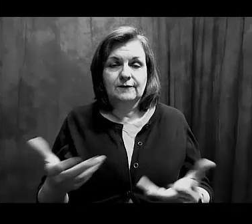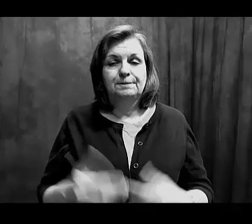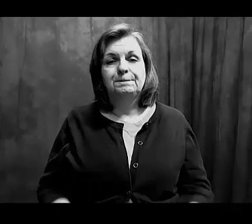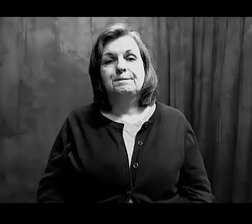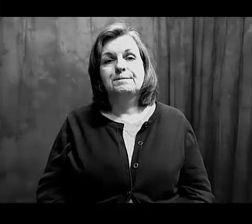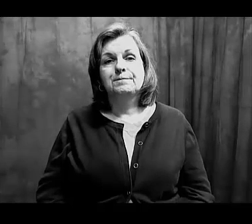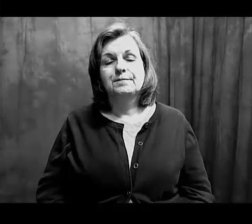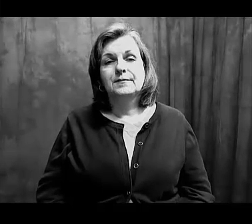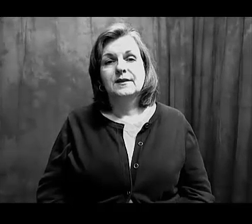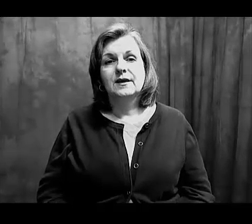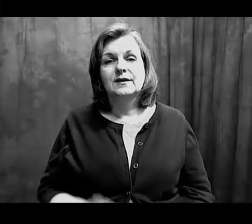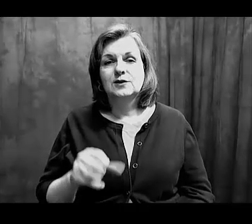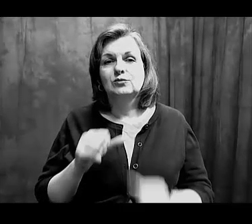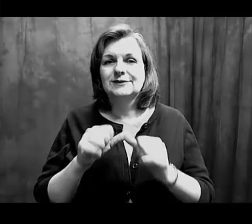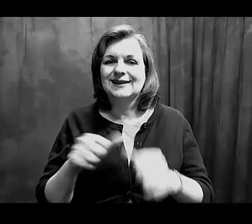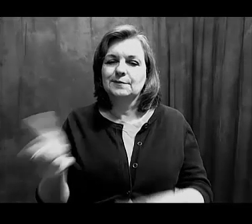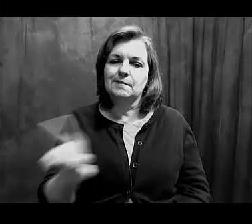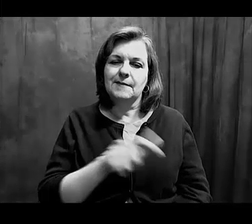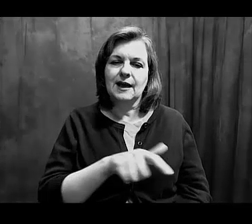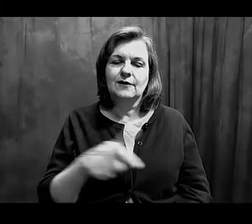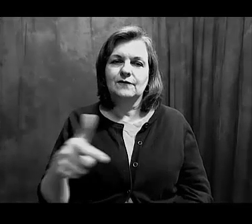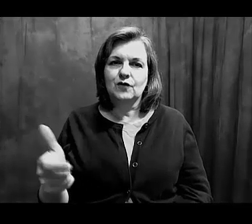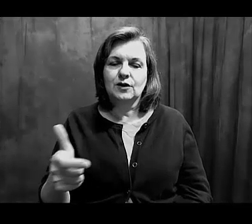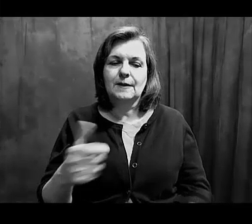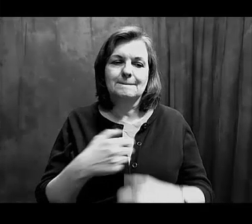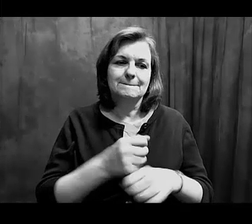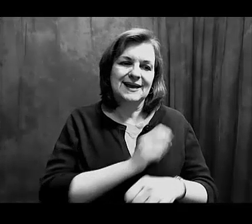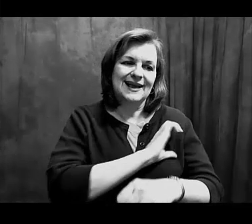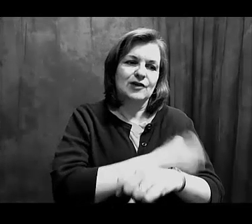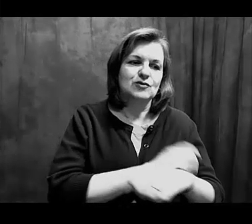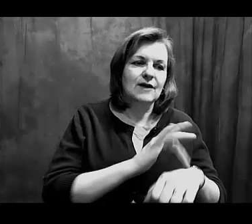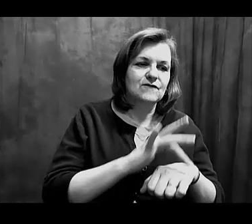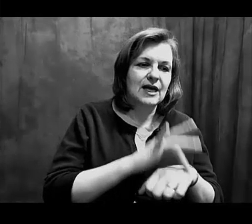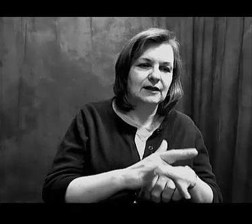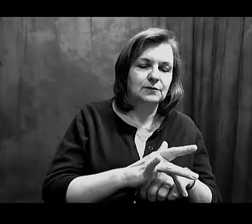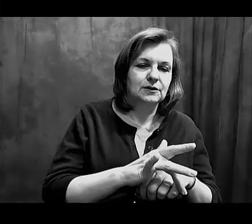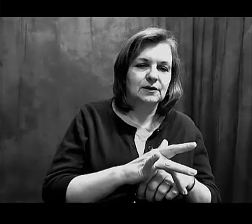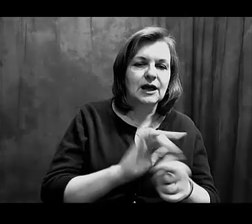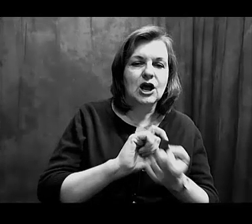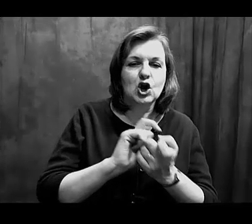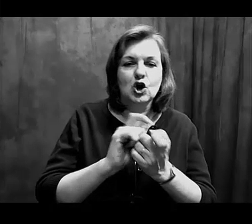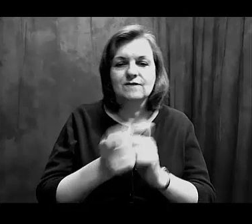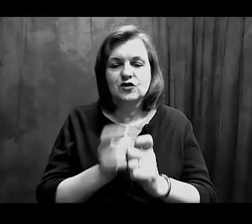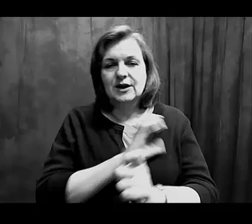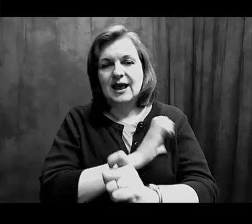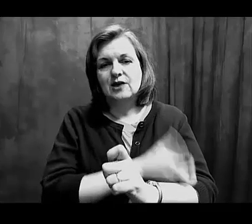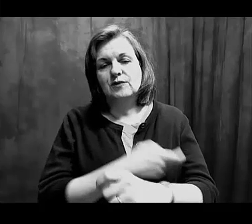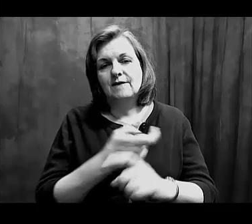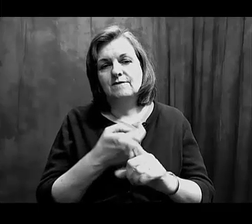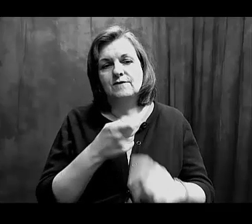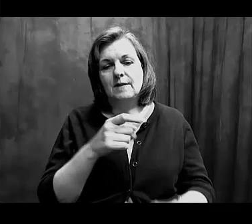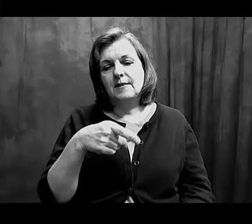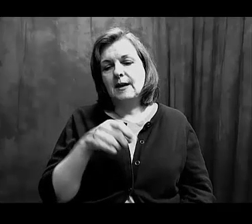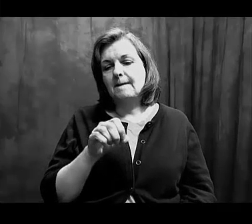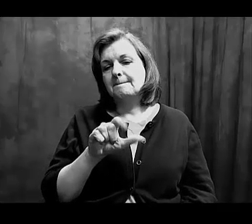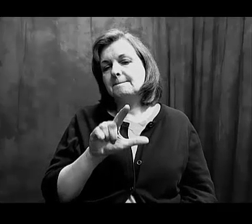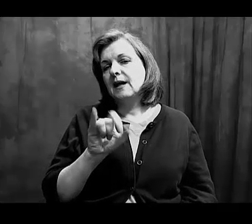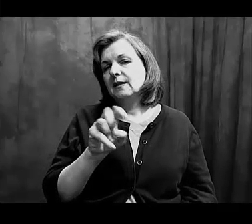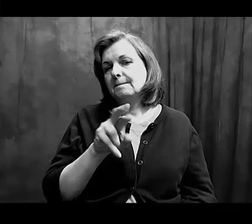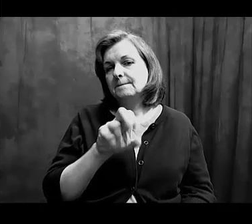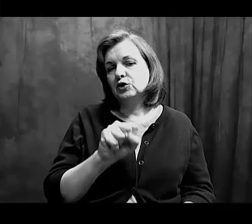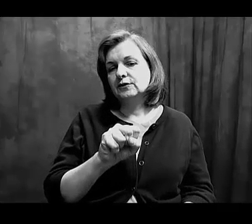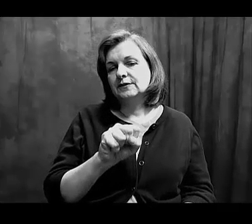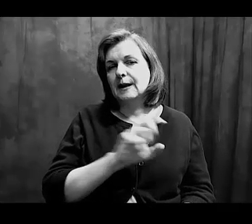more cells and tissues and so on. So this constant kind of back and forth of availability of energy, conversion of